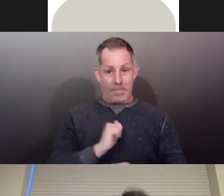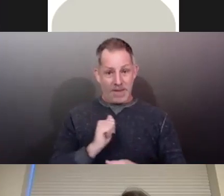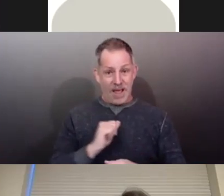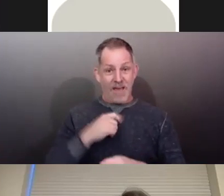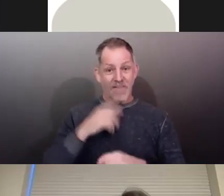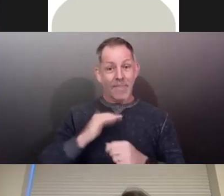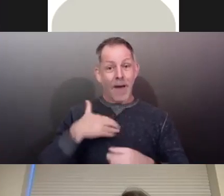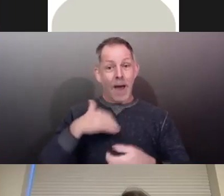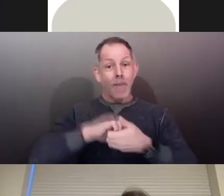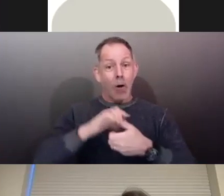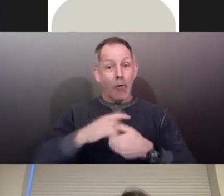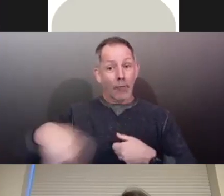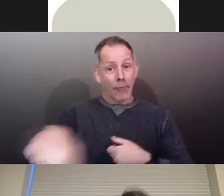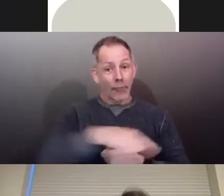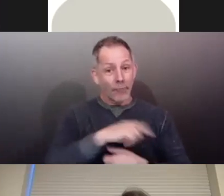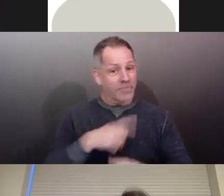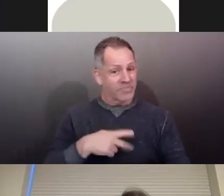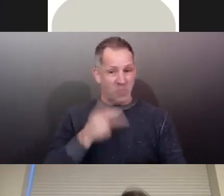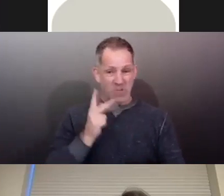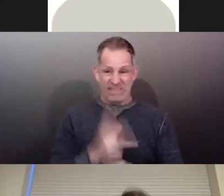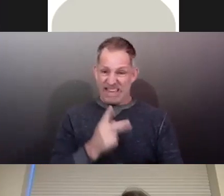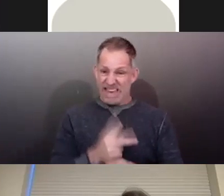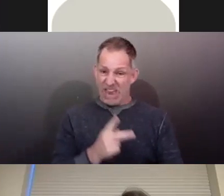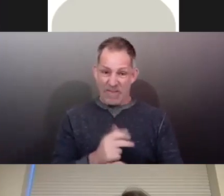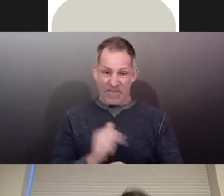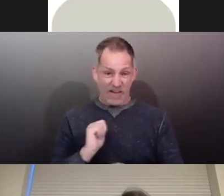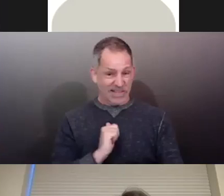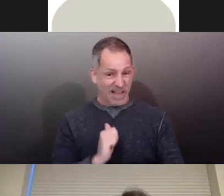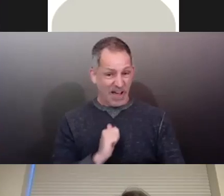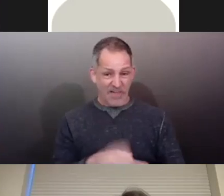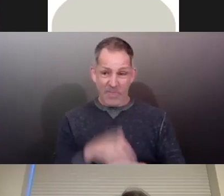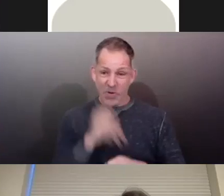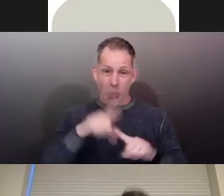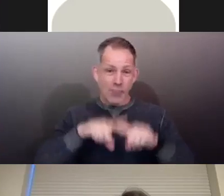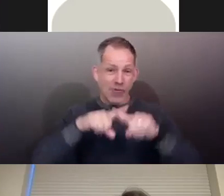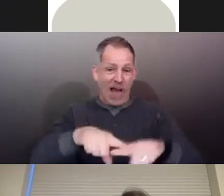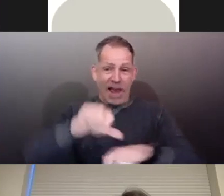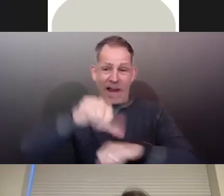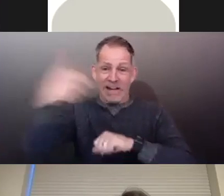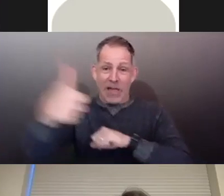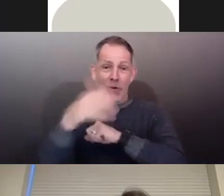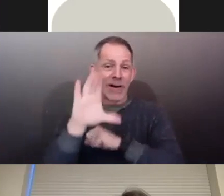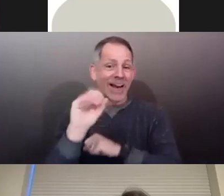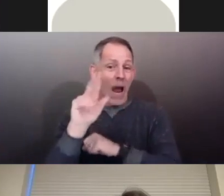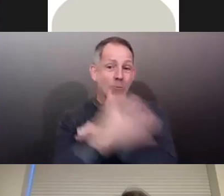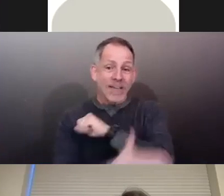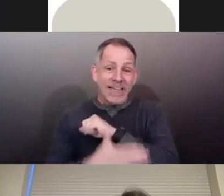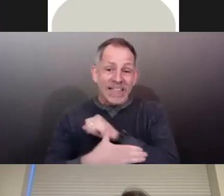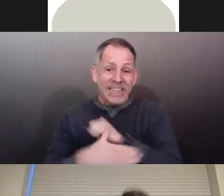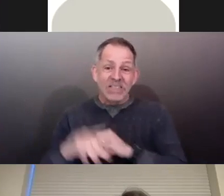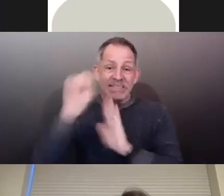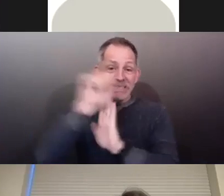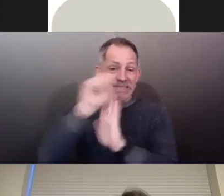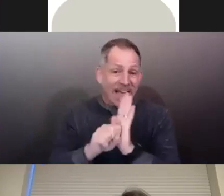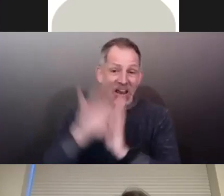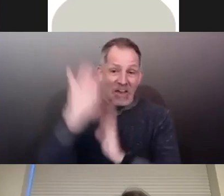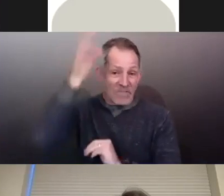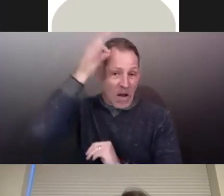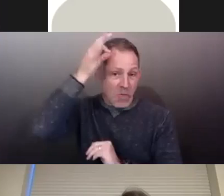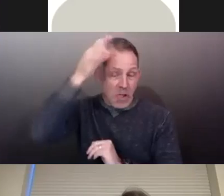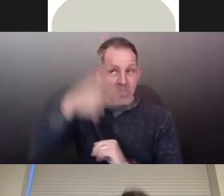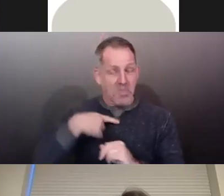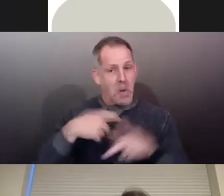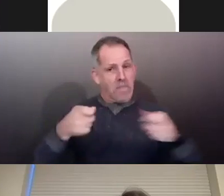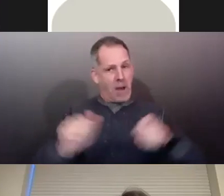and not have to rely on other counties, the state, or the federal government. And we're now more resilient and more prepared for